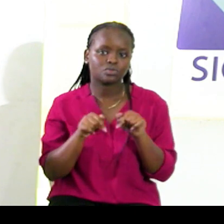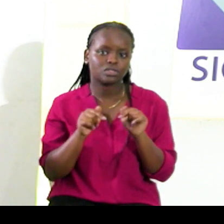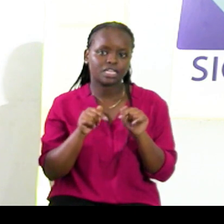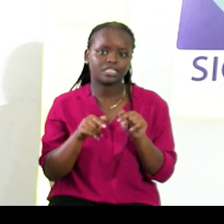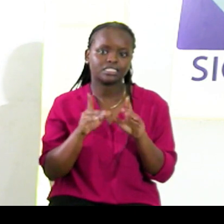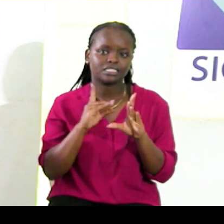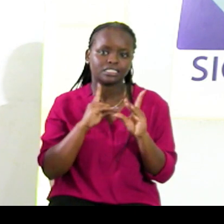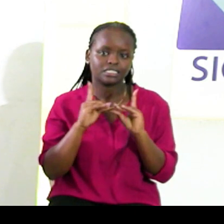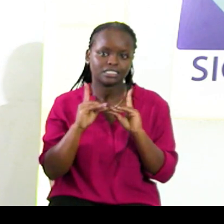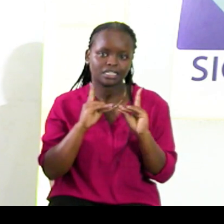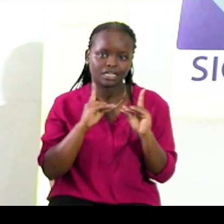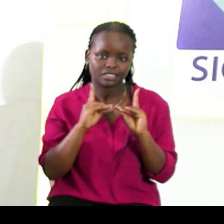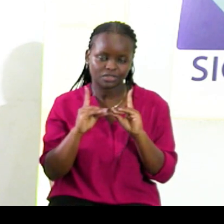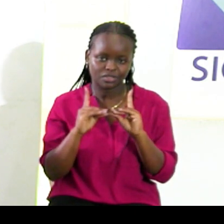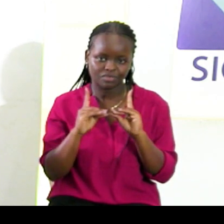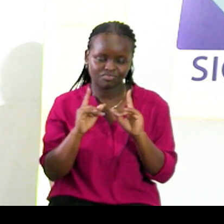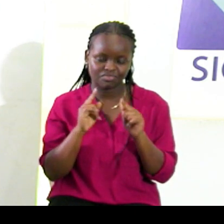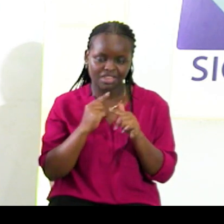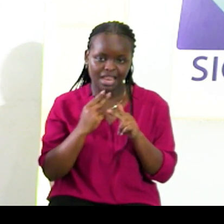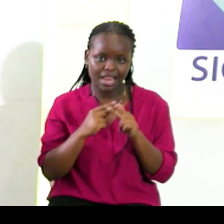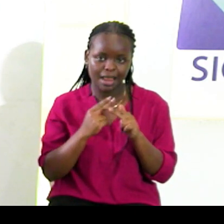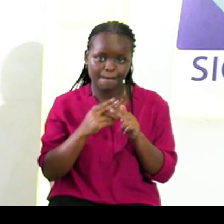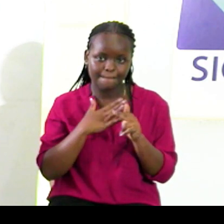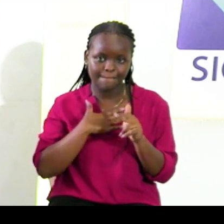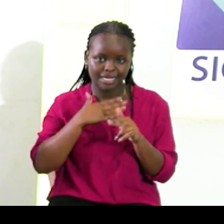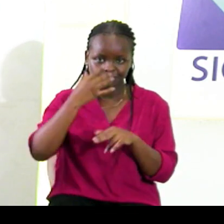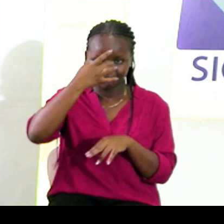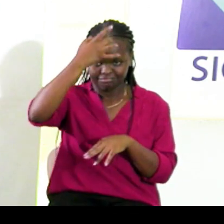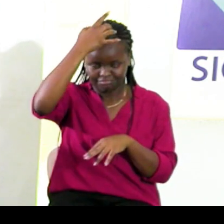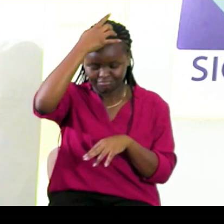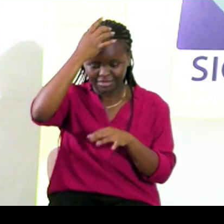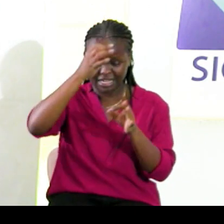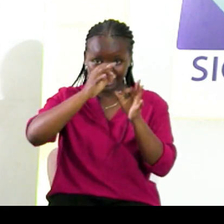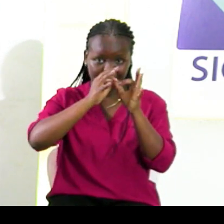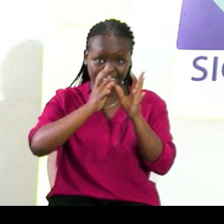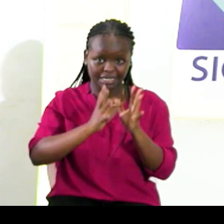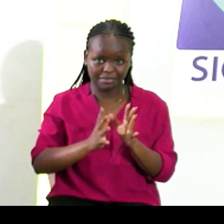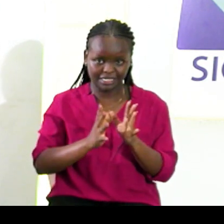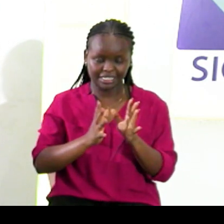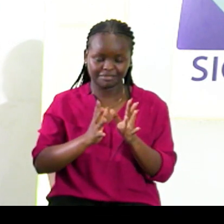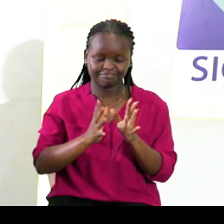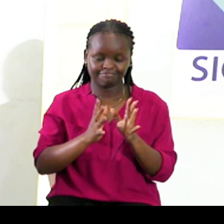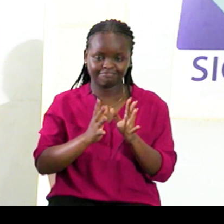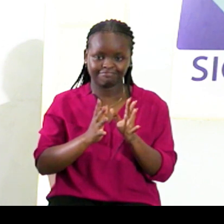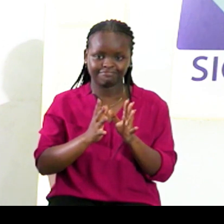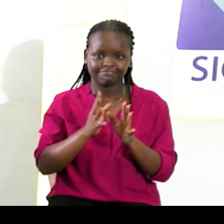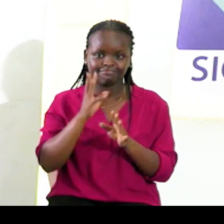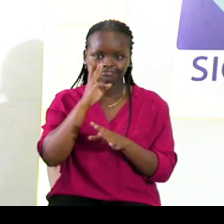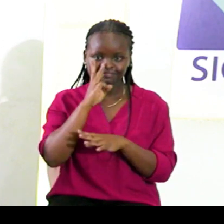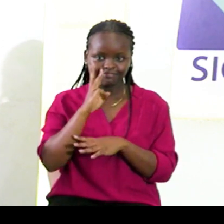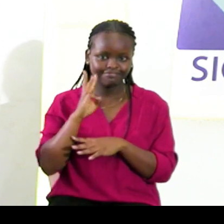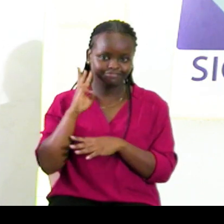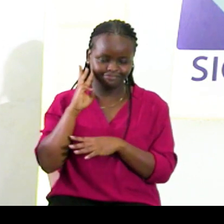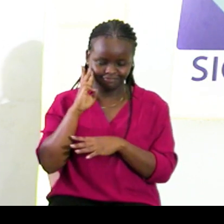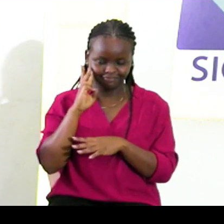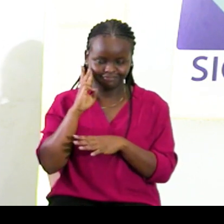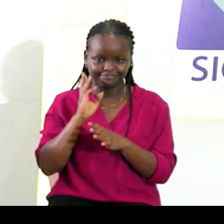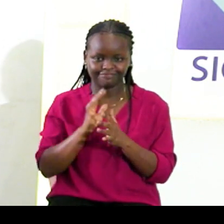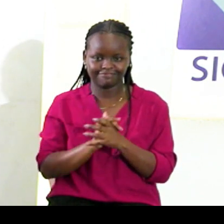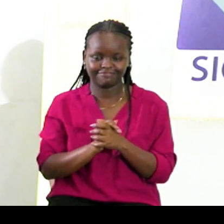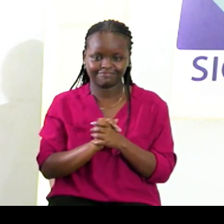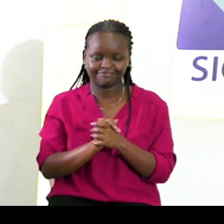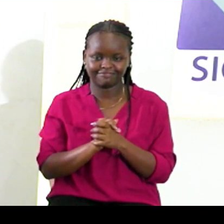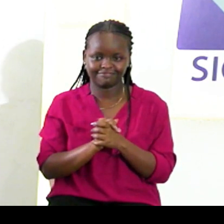discussion. This is Chris Mololo, and our sign language interpreter in this session is Wanja